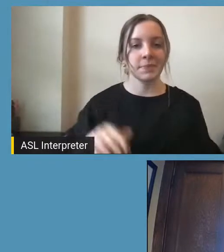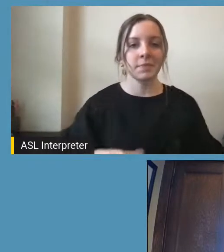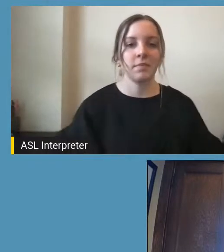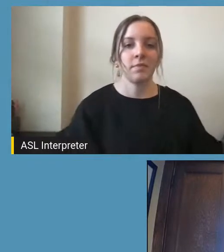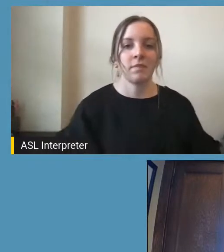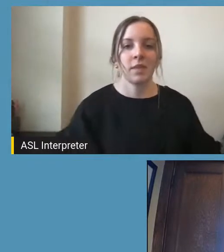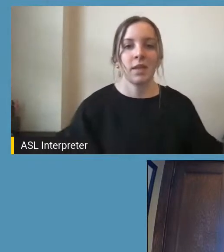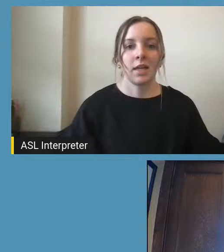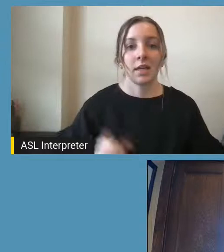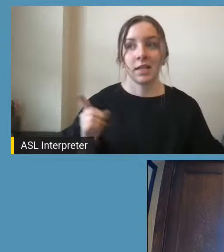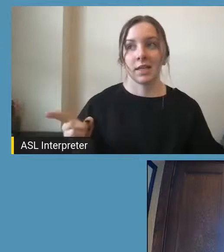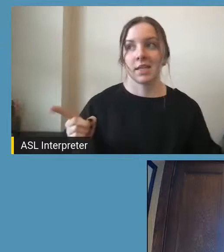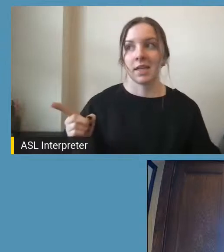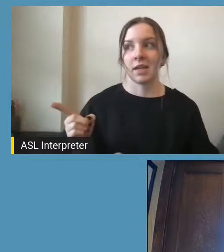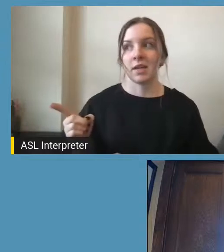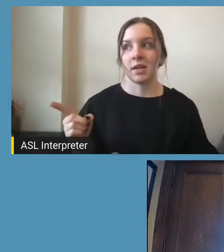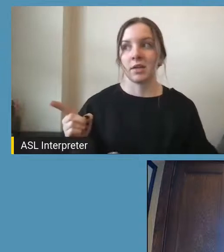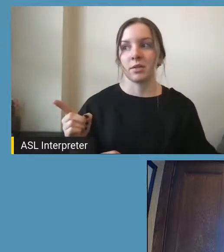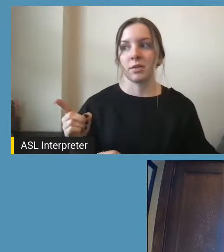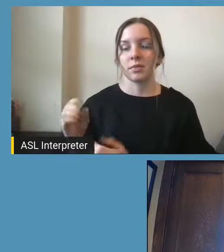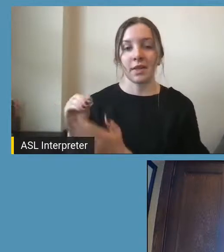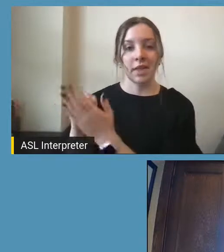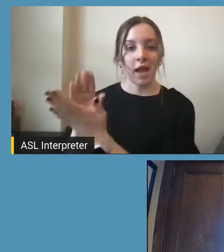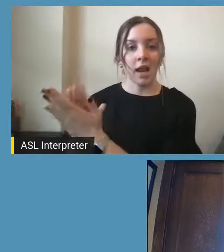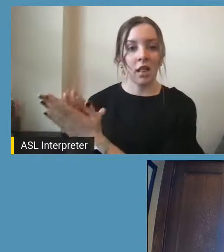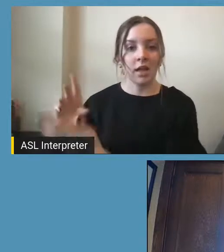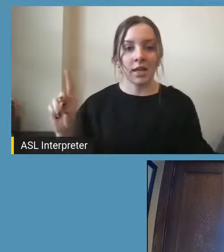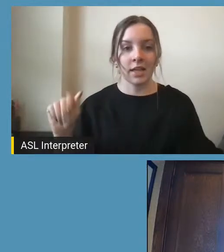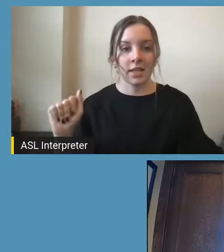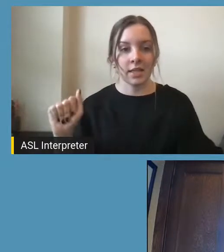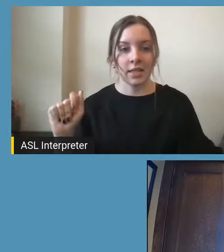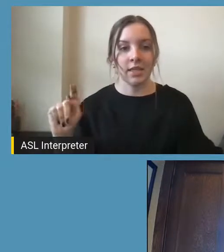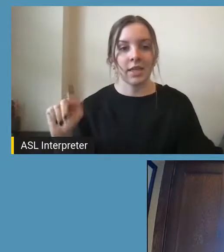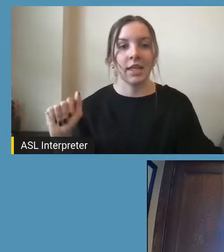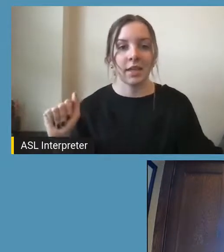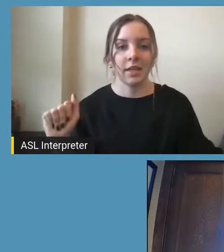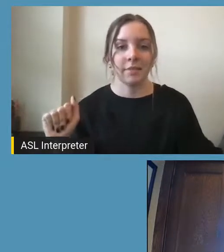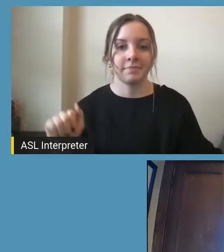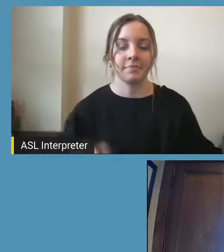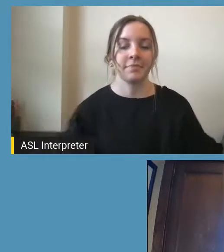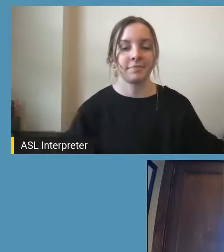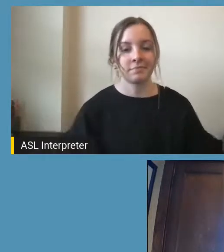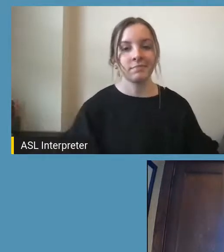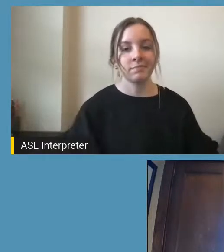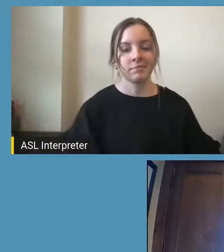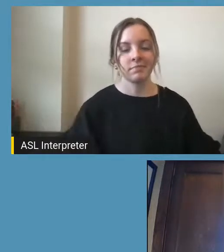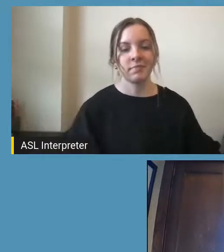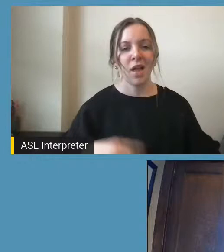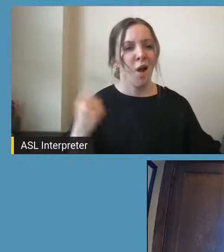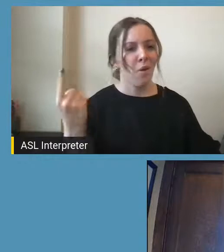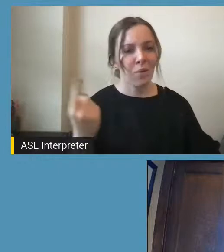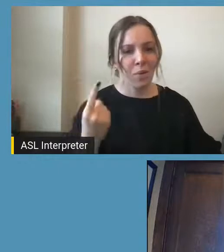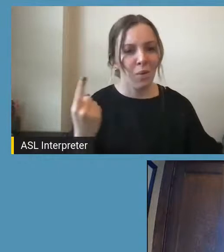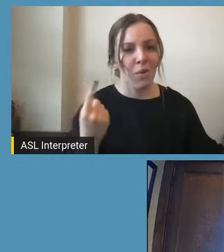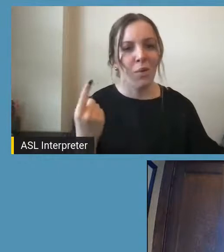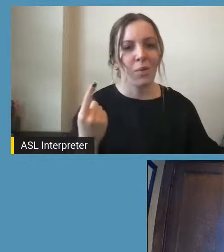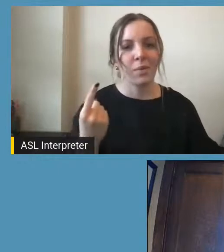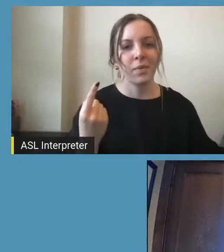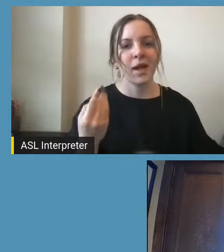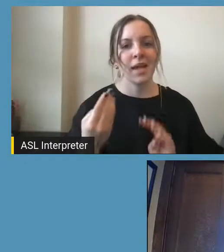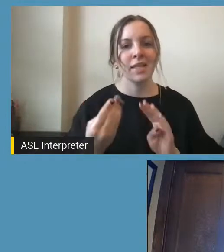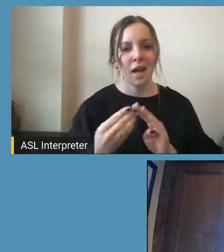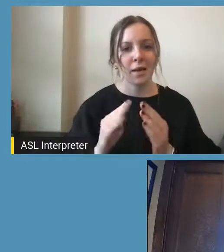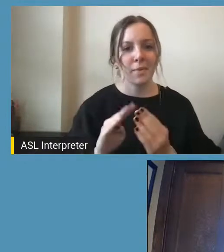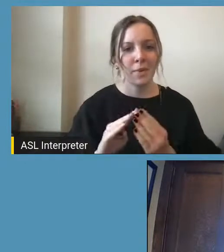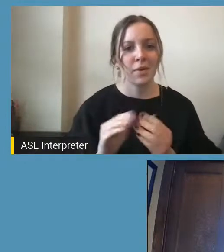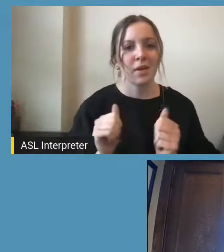So, but there's always a VR community to reach out to,